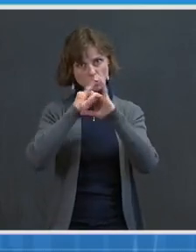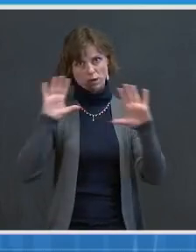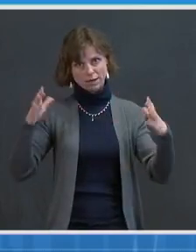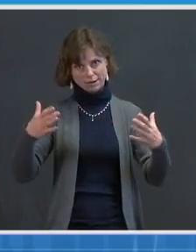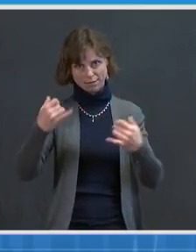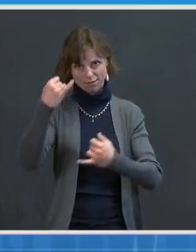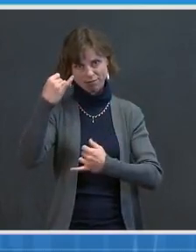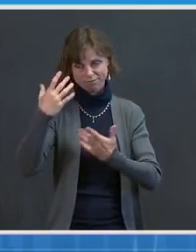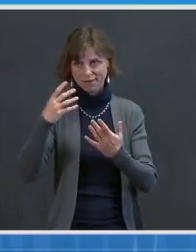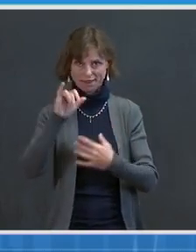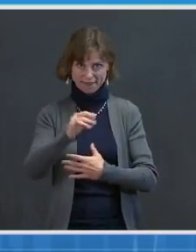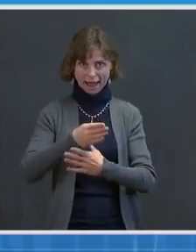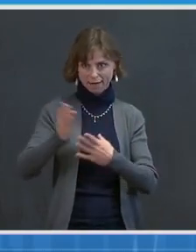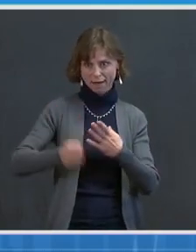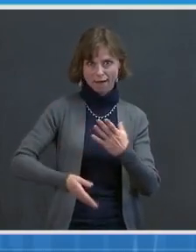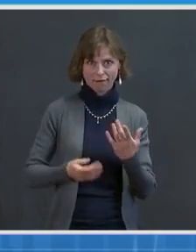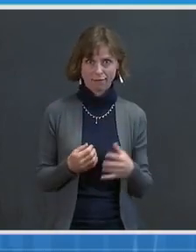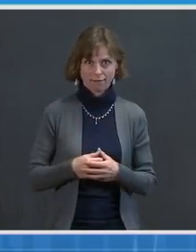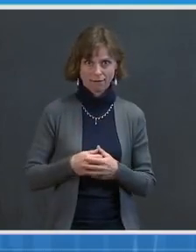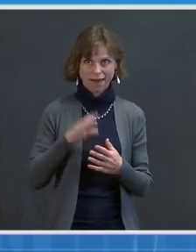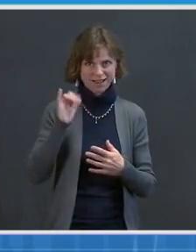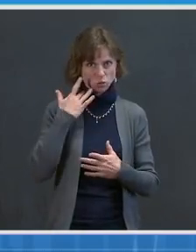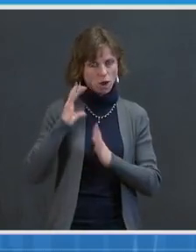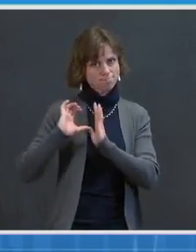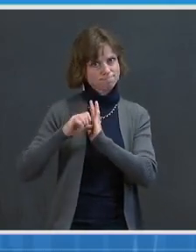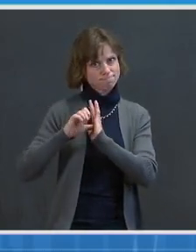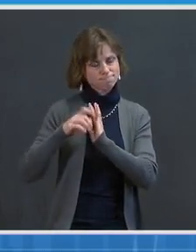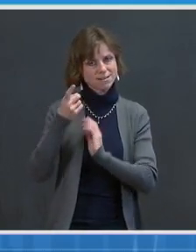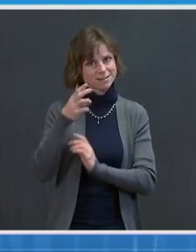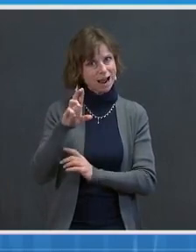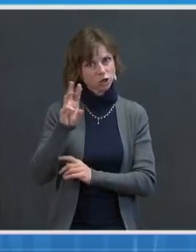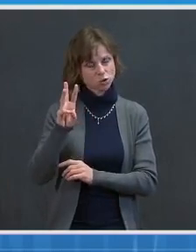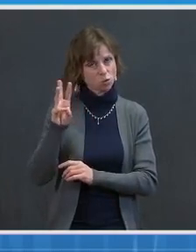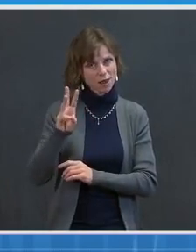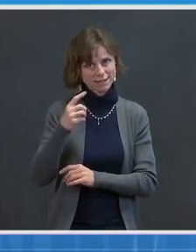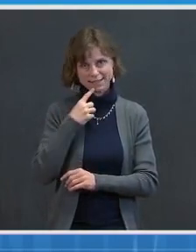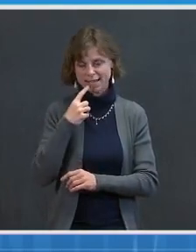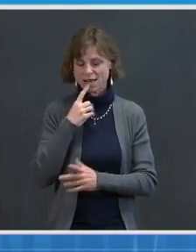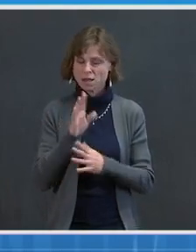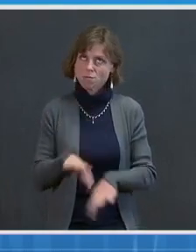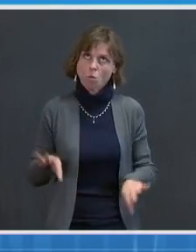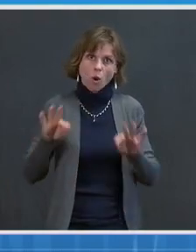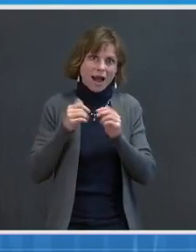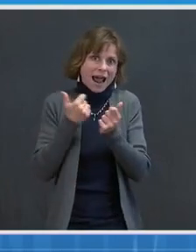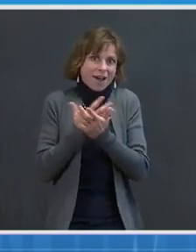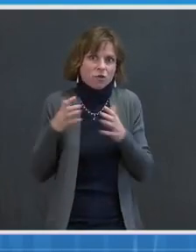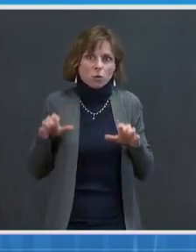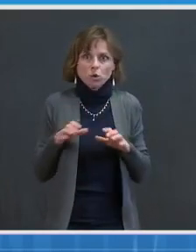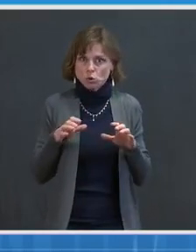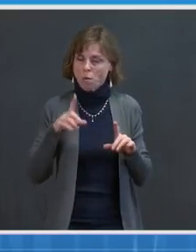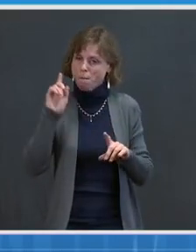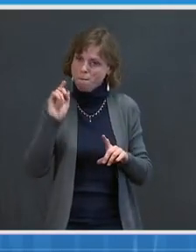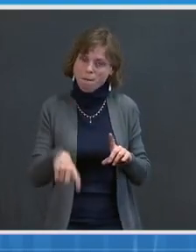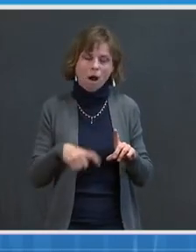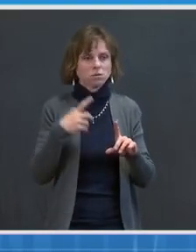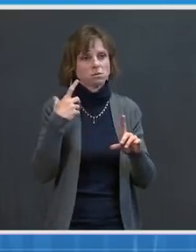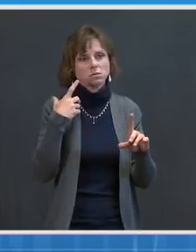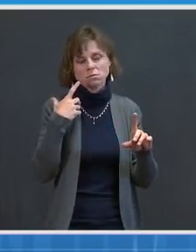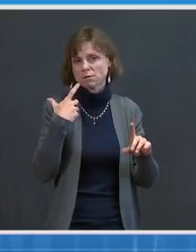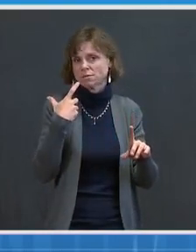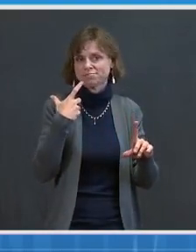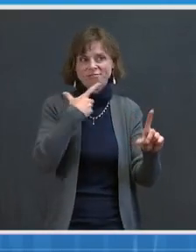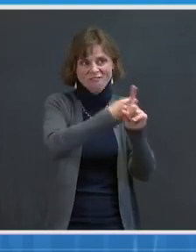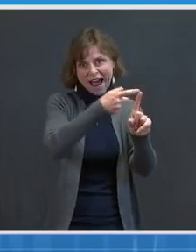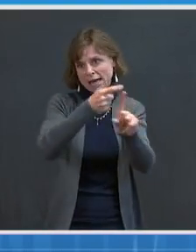underscore what Dr. Walensky said about the importance in every aspect of what we do of getting more people vaccinated, just as